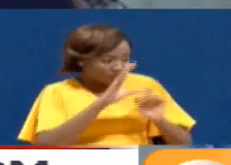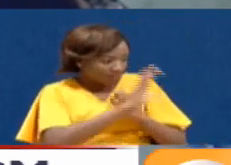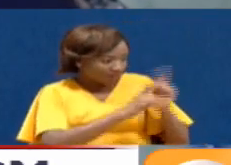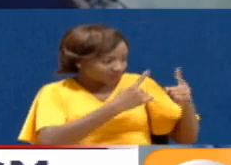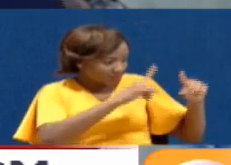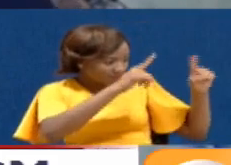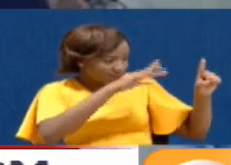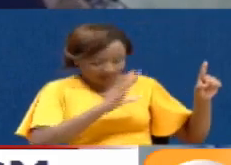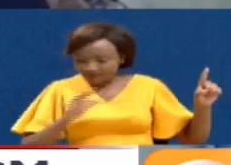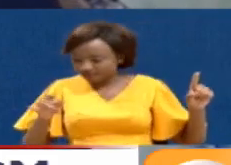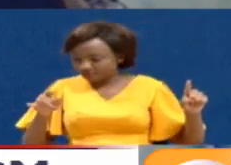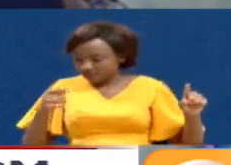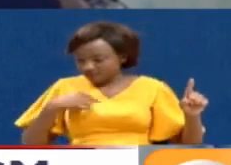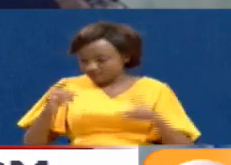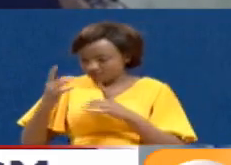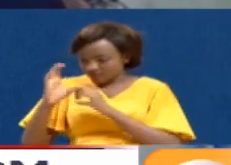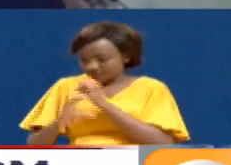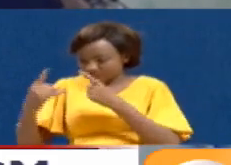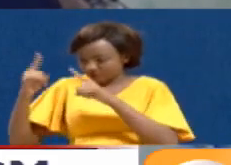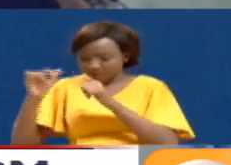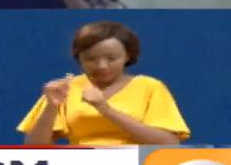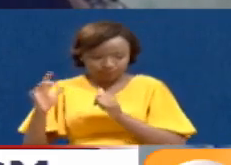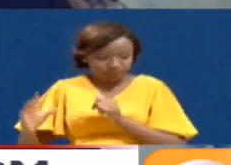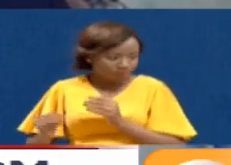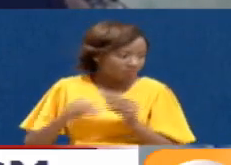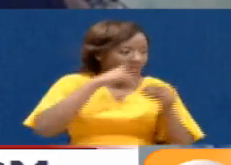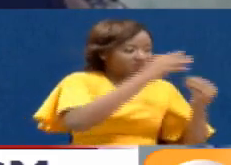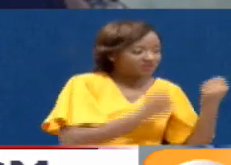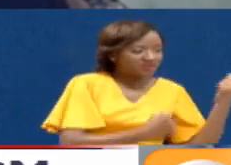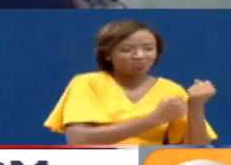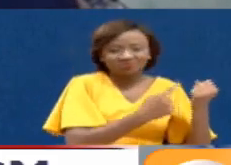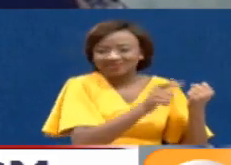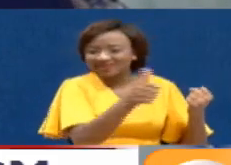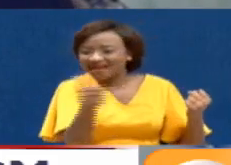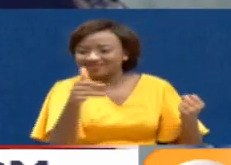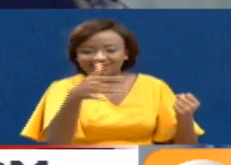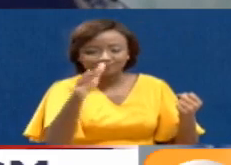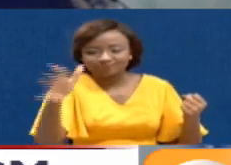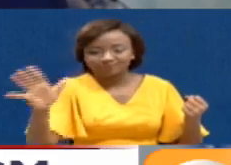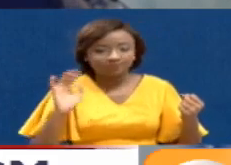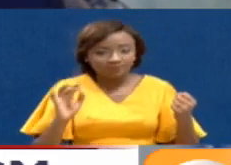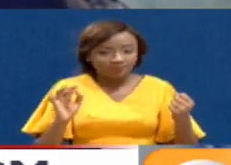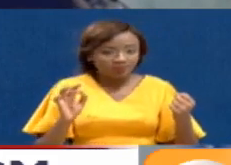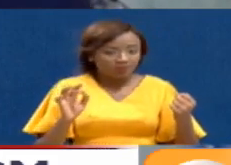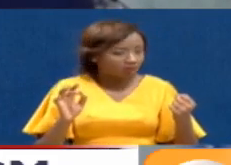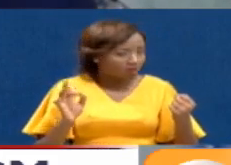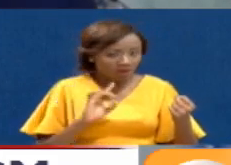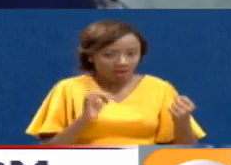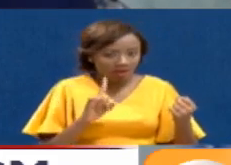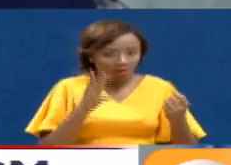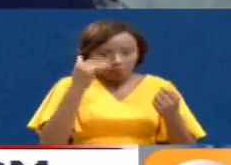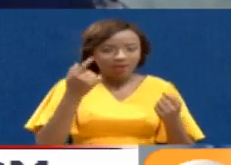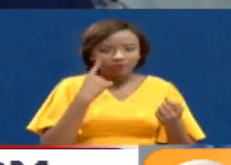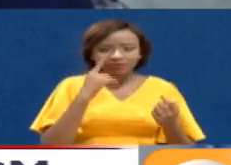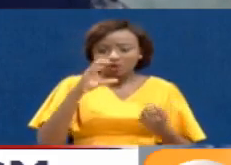some specific recommendations that I'm making. The first recommendation, we have seen that the OECD